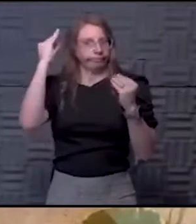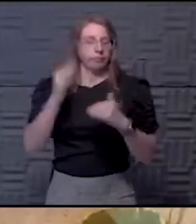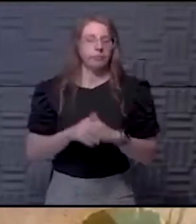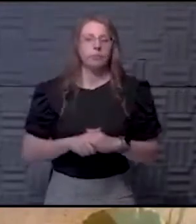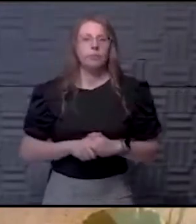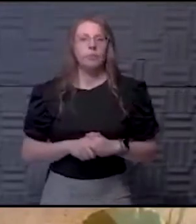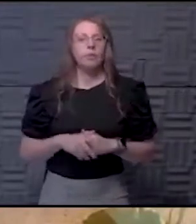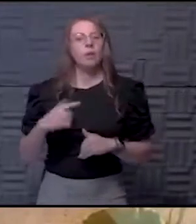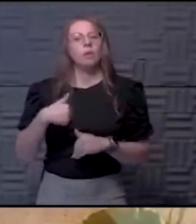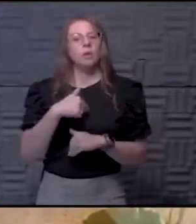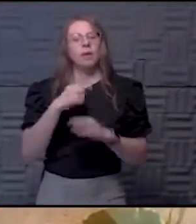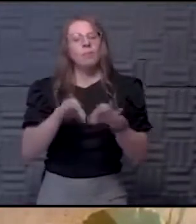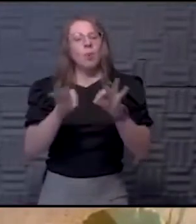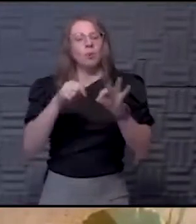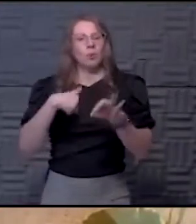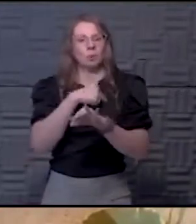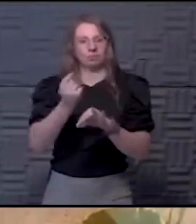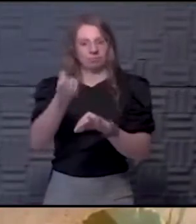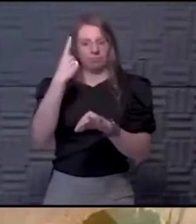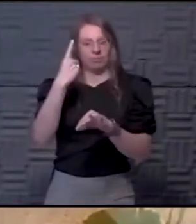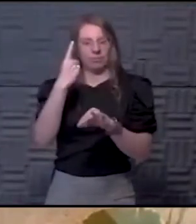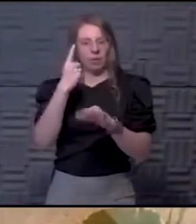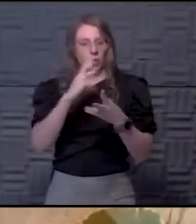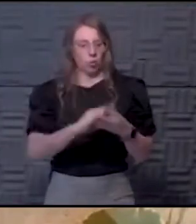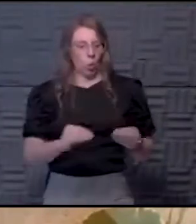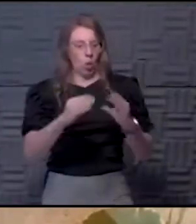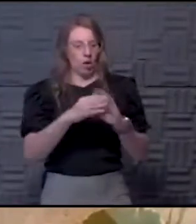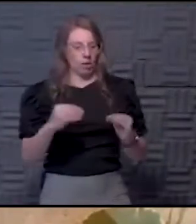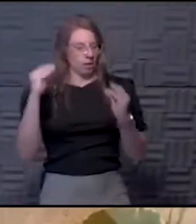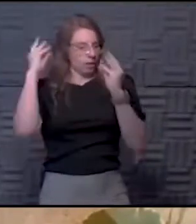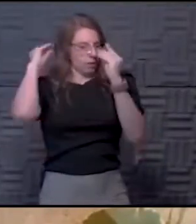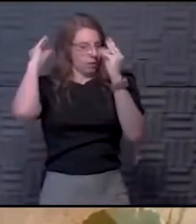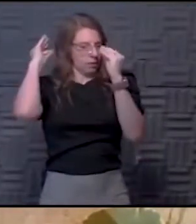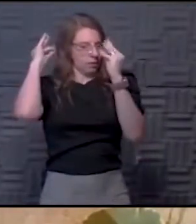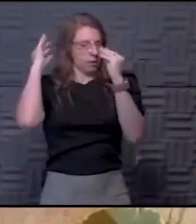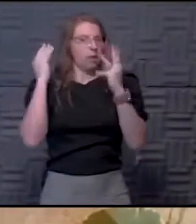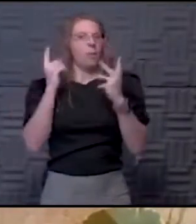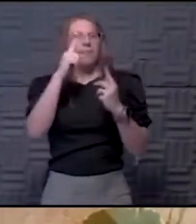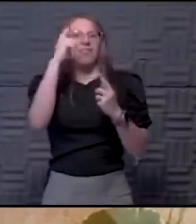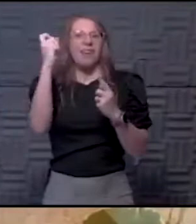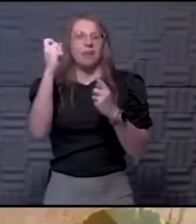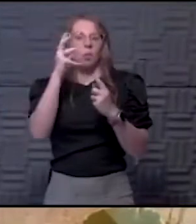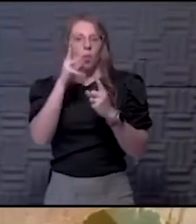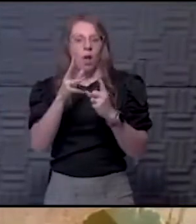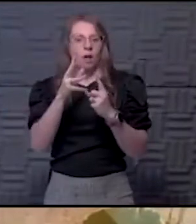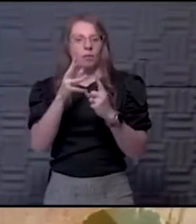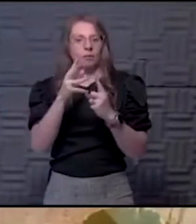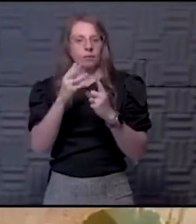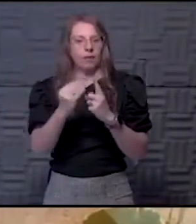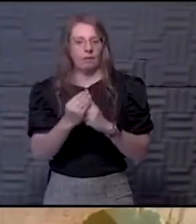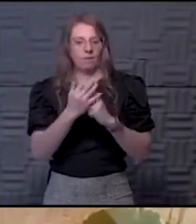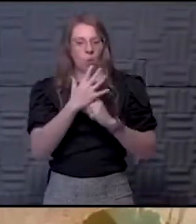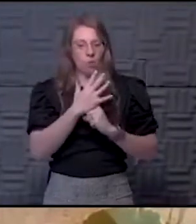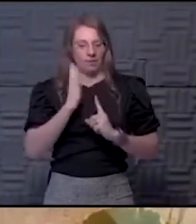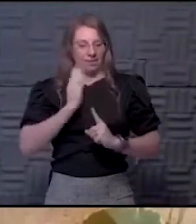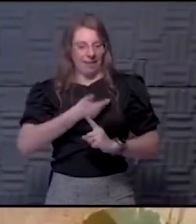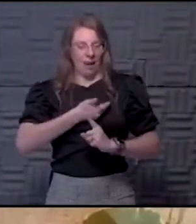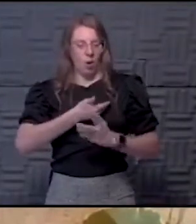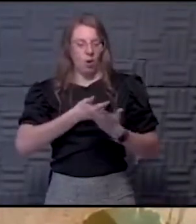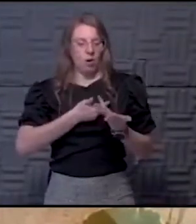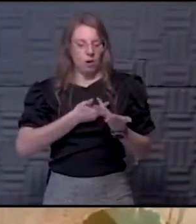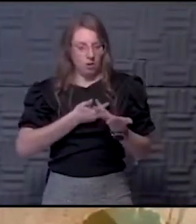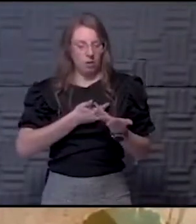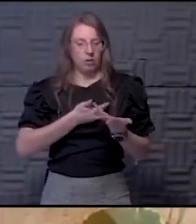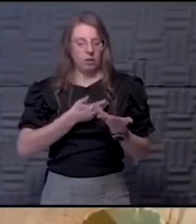we understand these narratives and these stories that we're telling ourselves, because they influence our decision making and because they influence